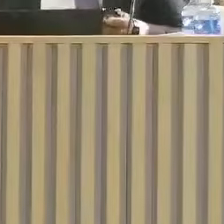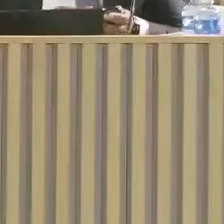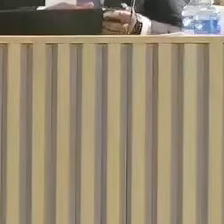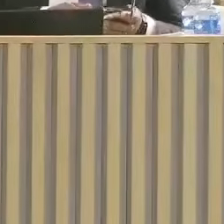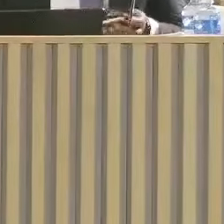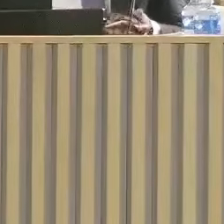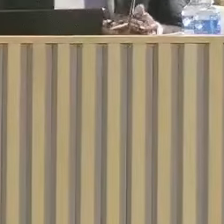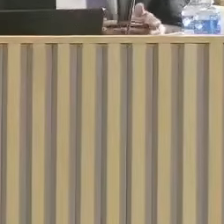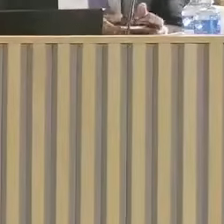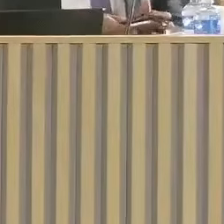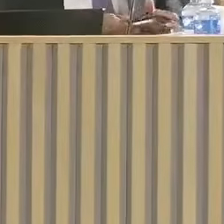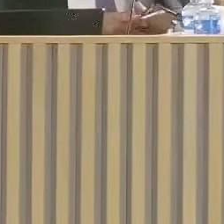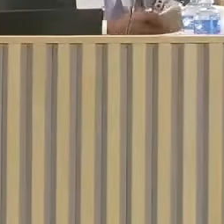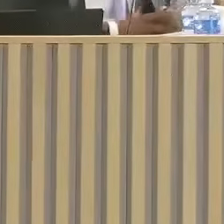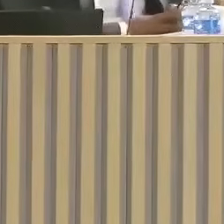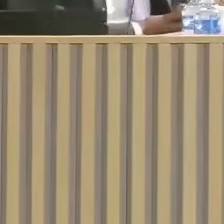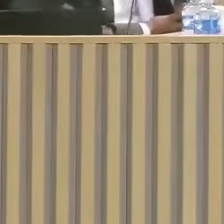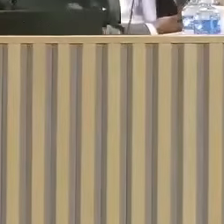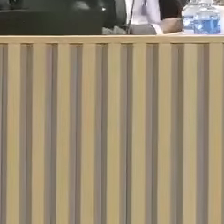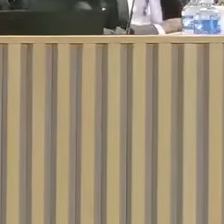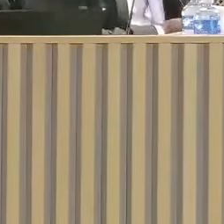Mutau.